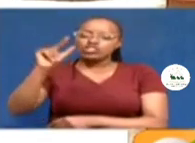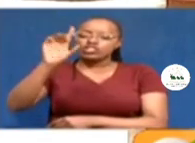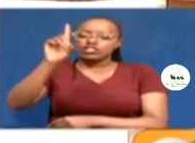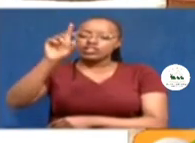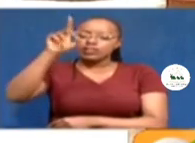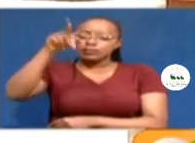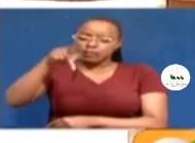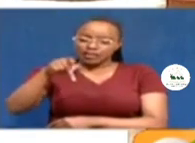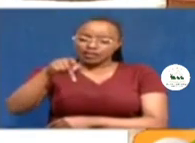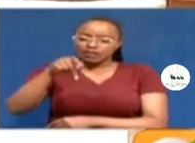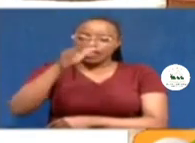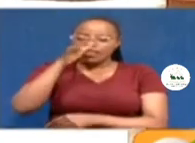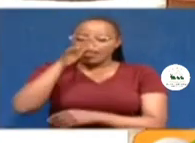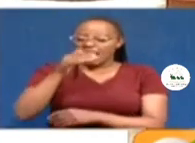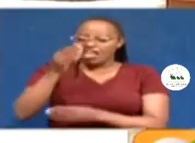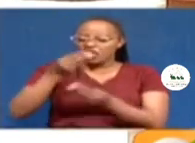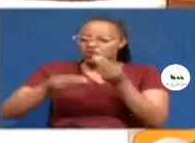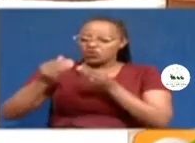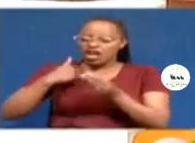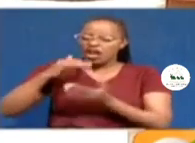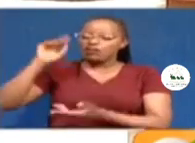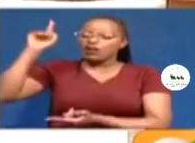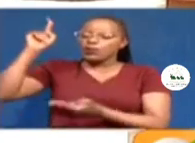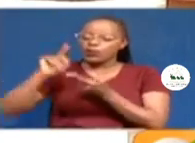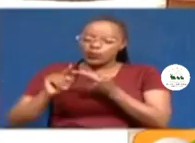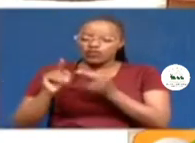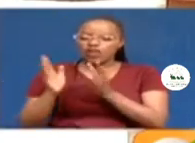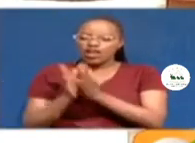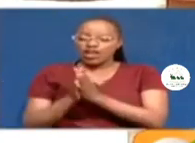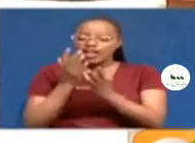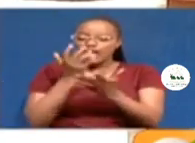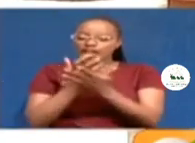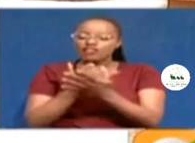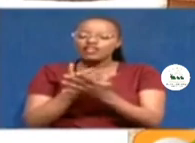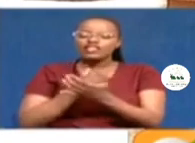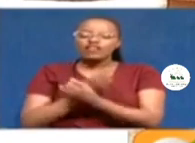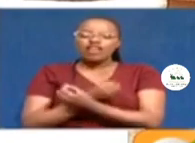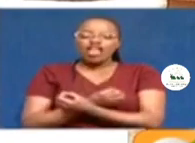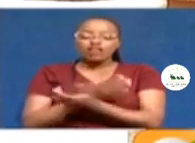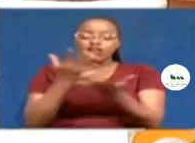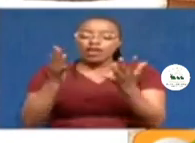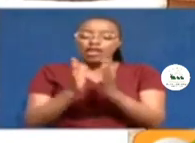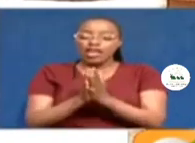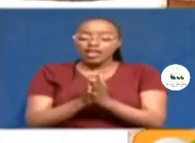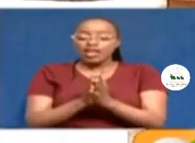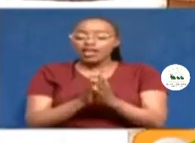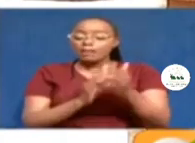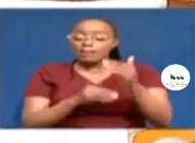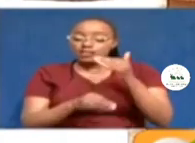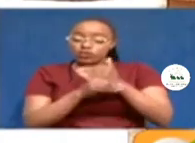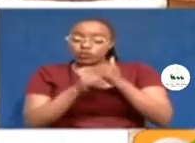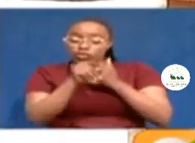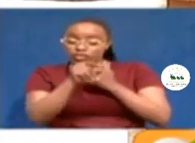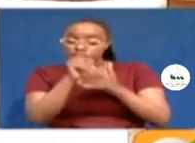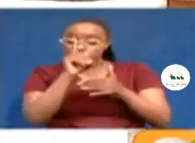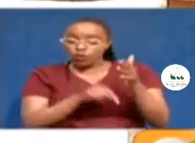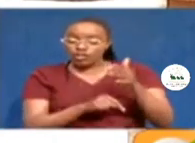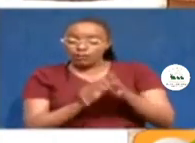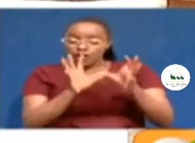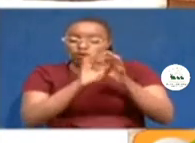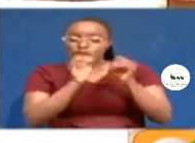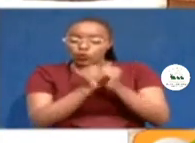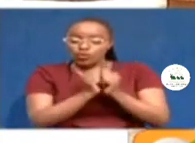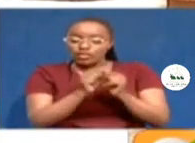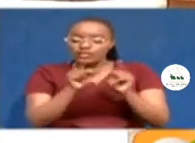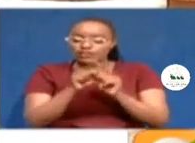a lie. This economy has shrunk and there is evidence everywhere. And I attribute this to the